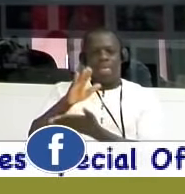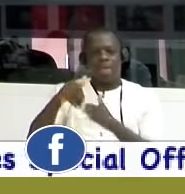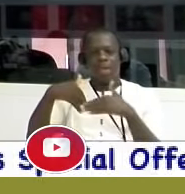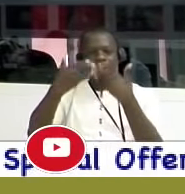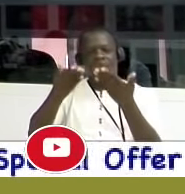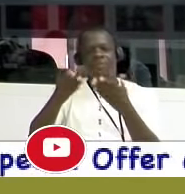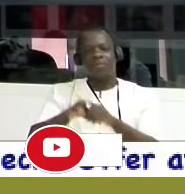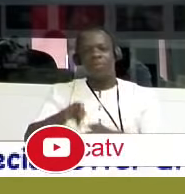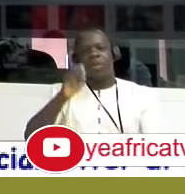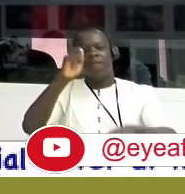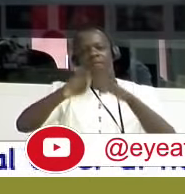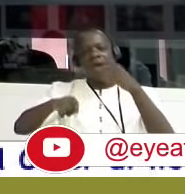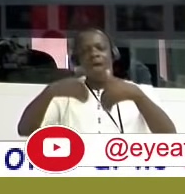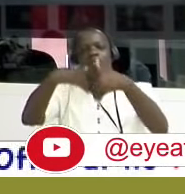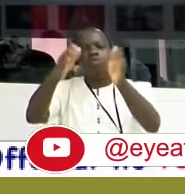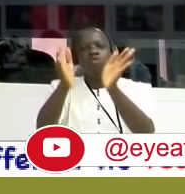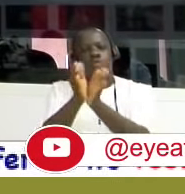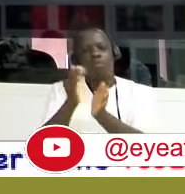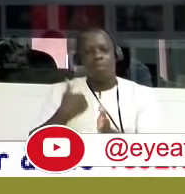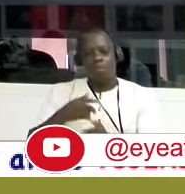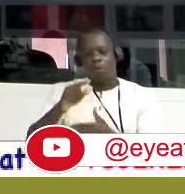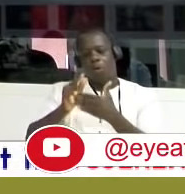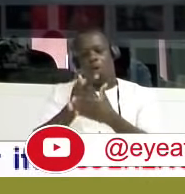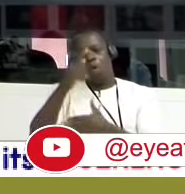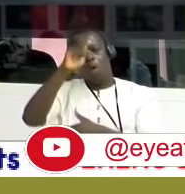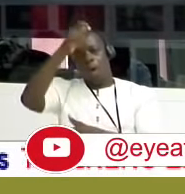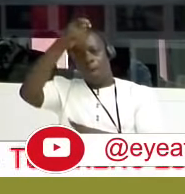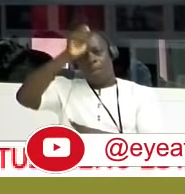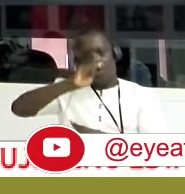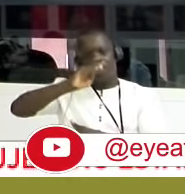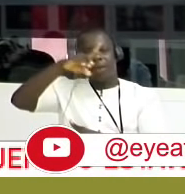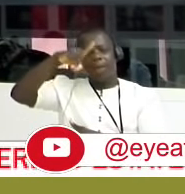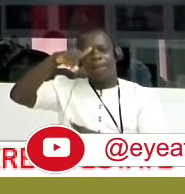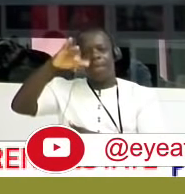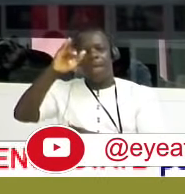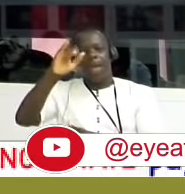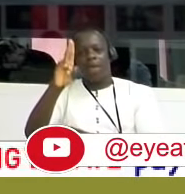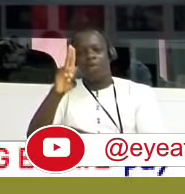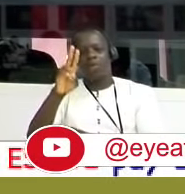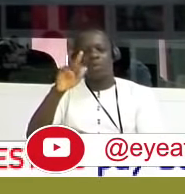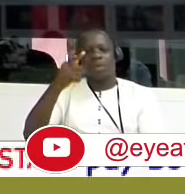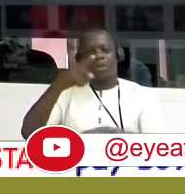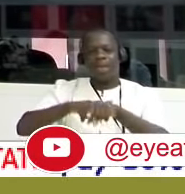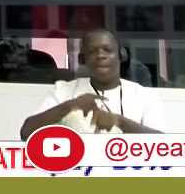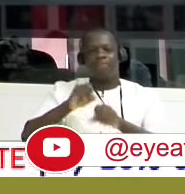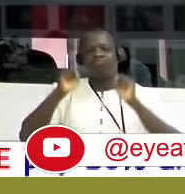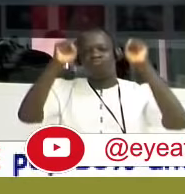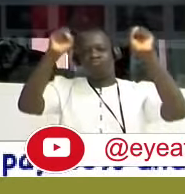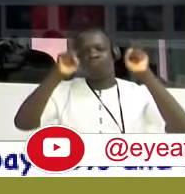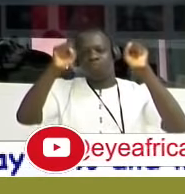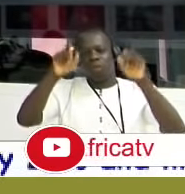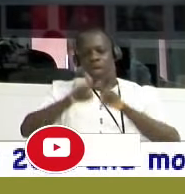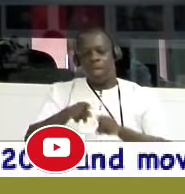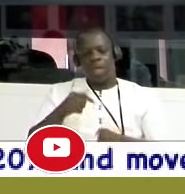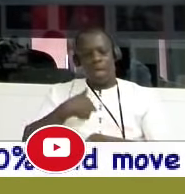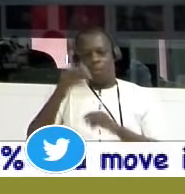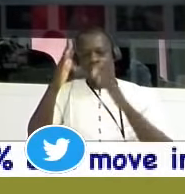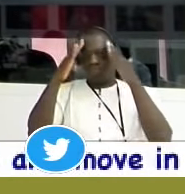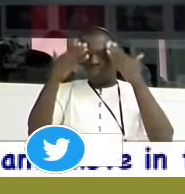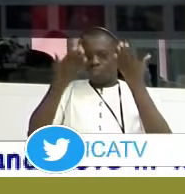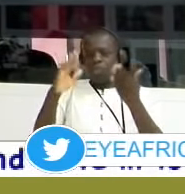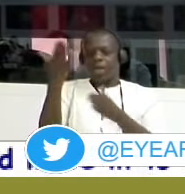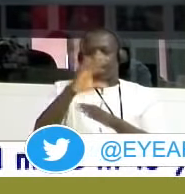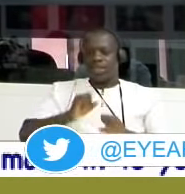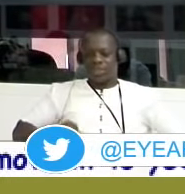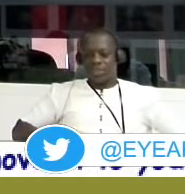police intervention unit during that demonstration? I was not aware of any specific order given to the